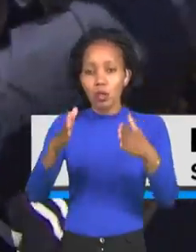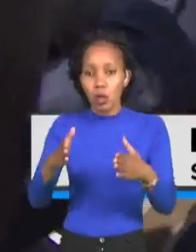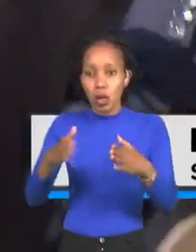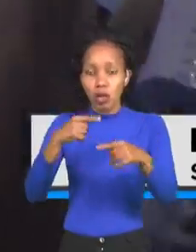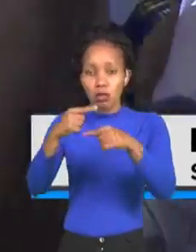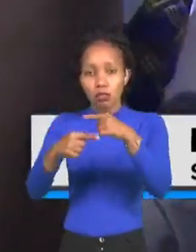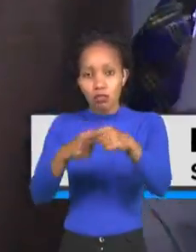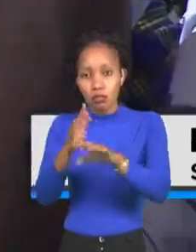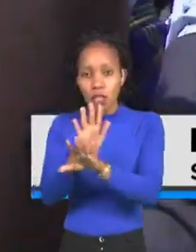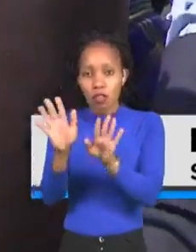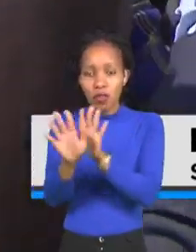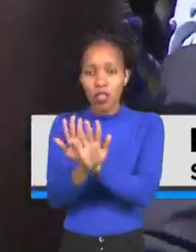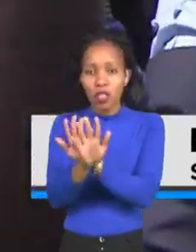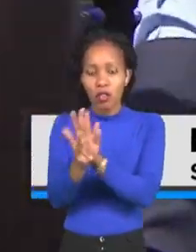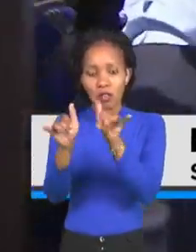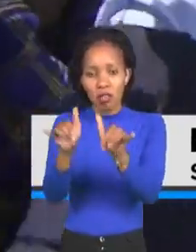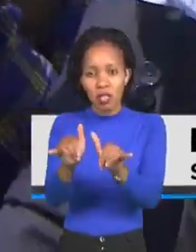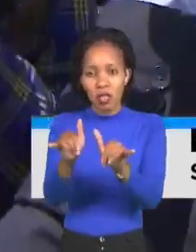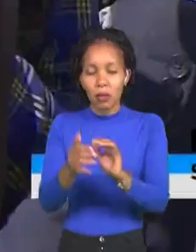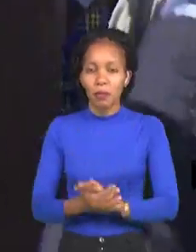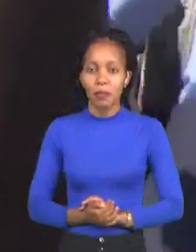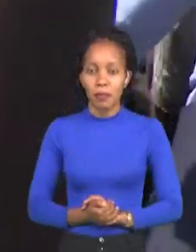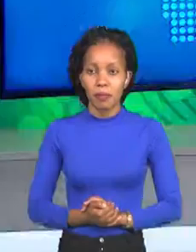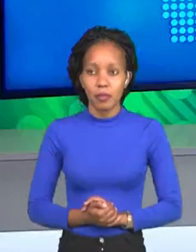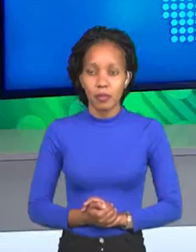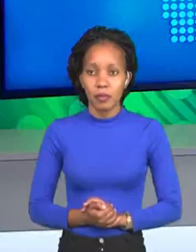so far has largely stalled.